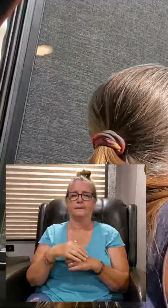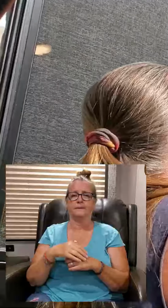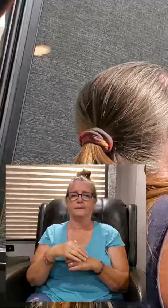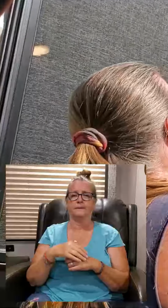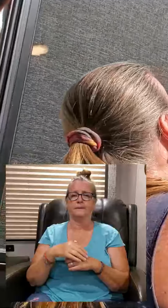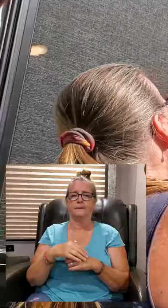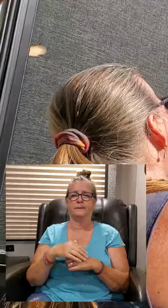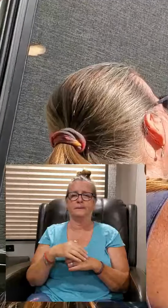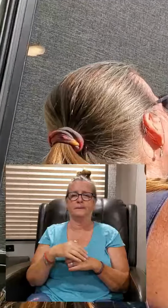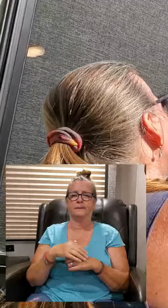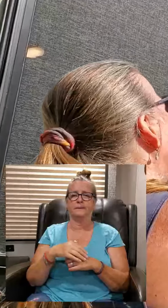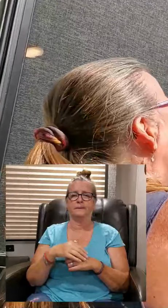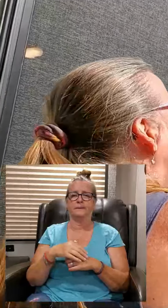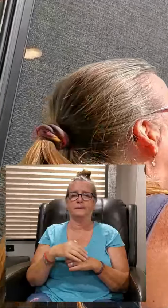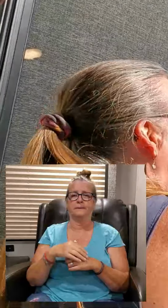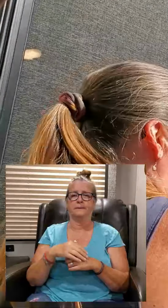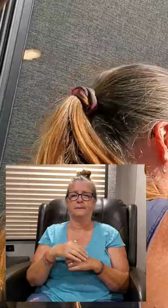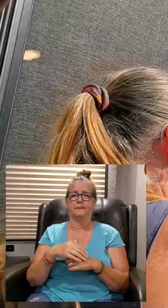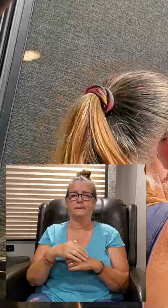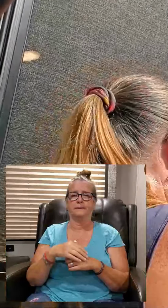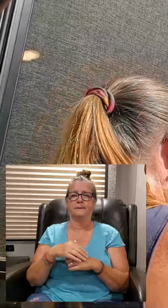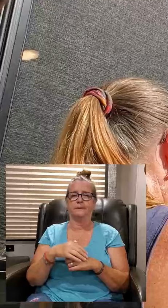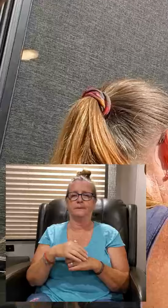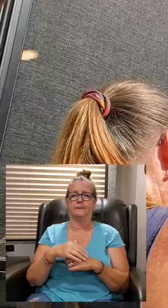And, it fits really good.